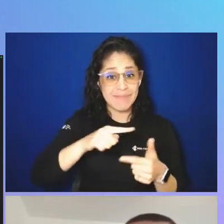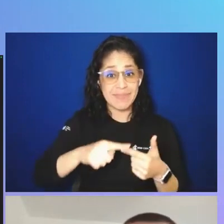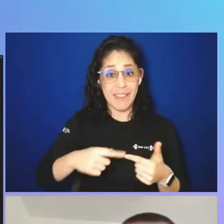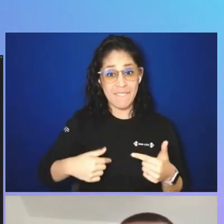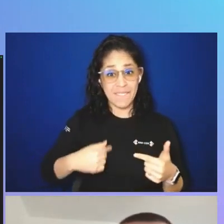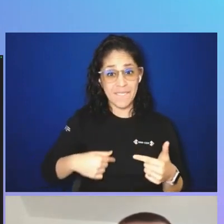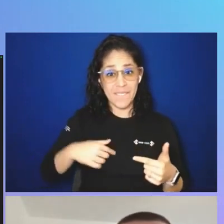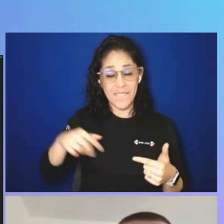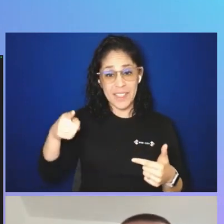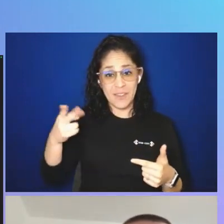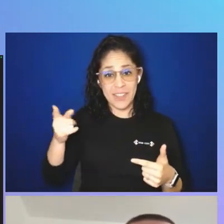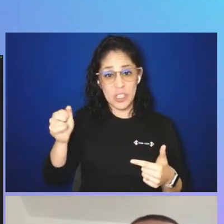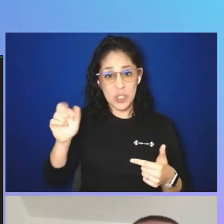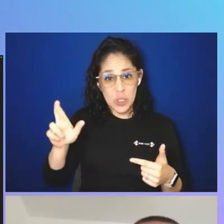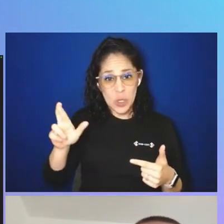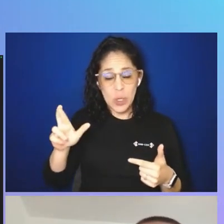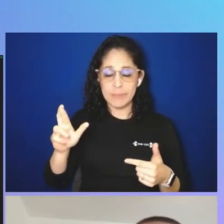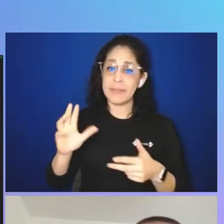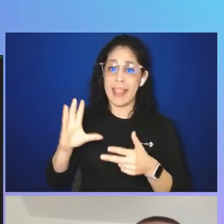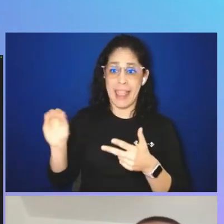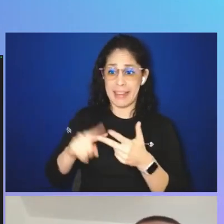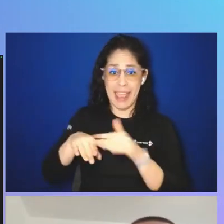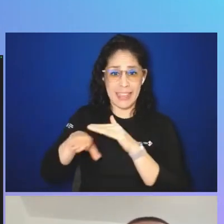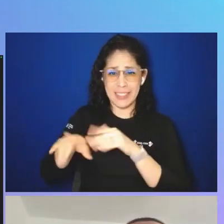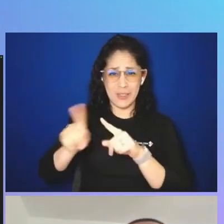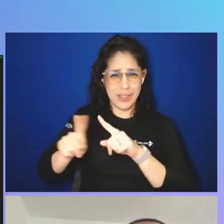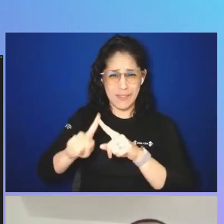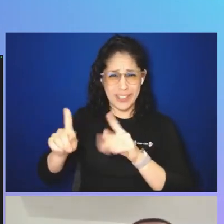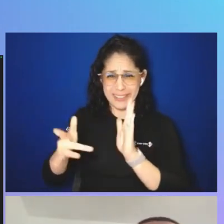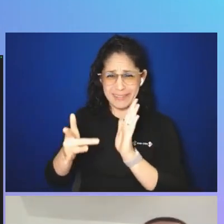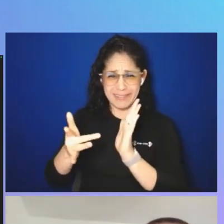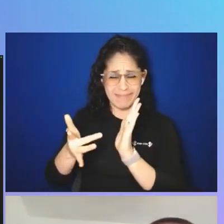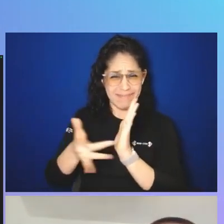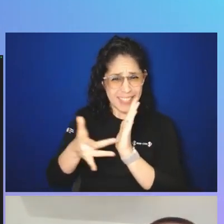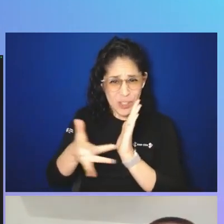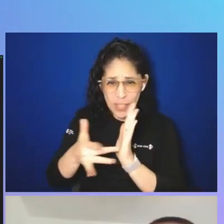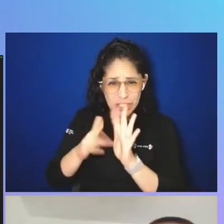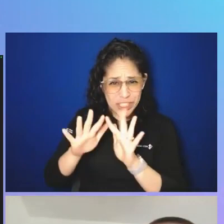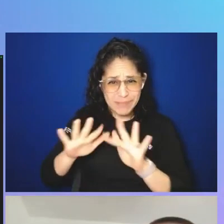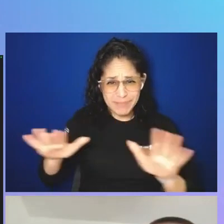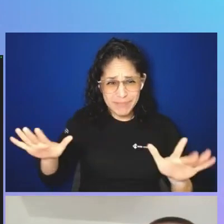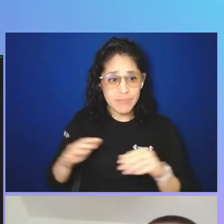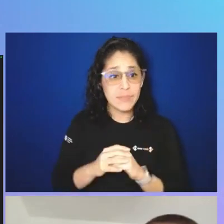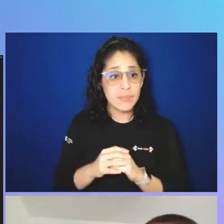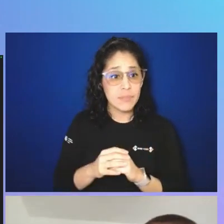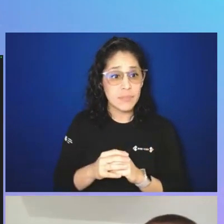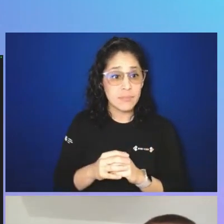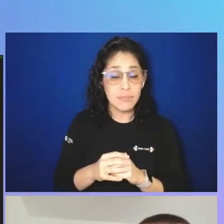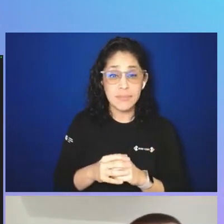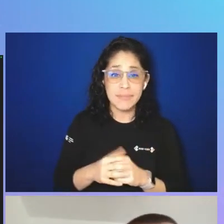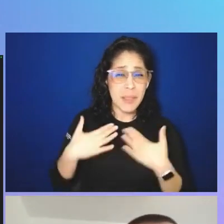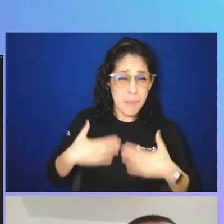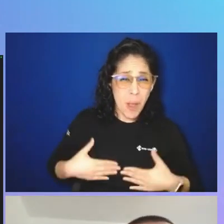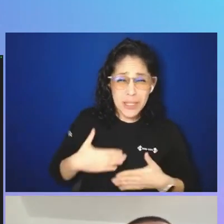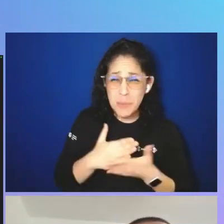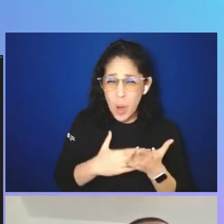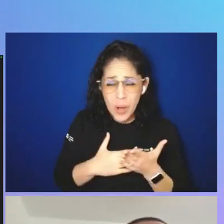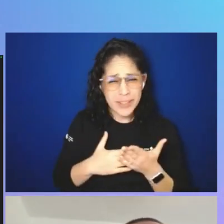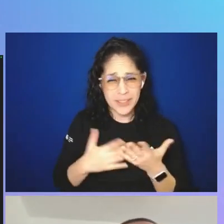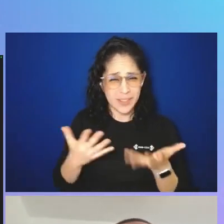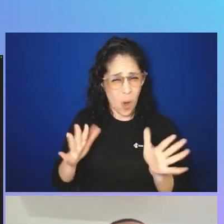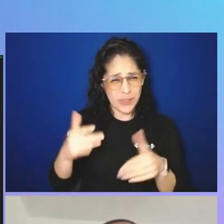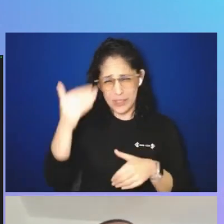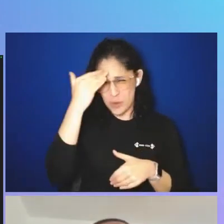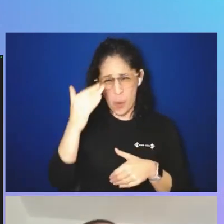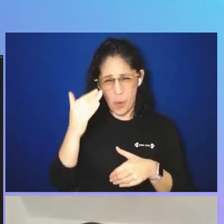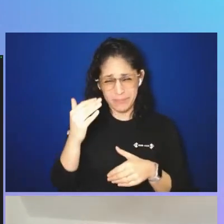tools and technologies. And since the brain and sphincter parts are really kind of a given, then you